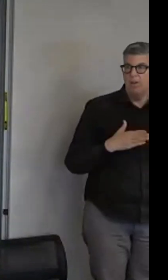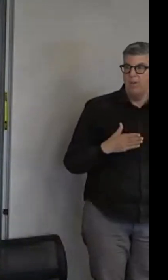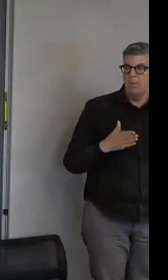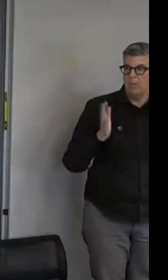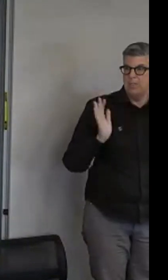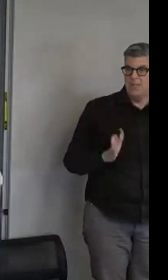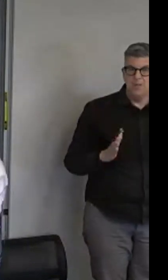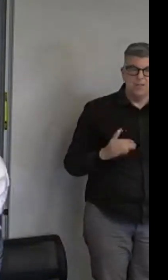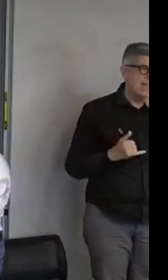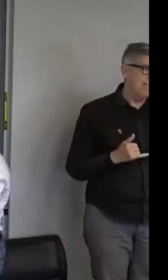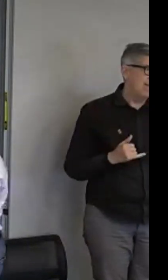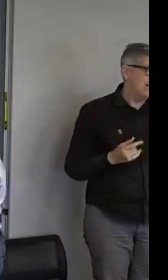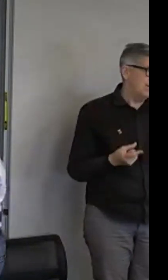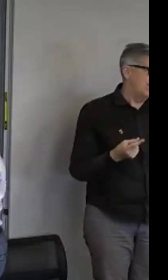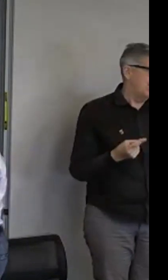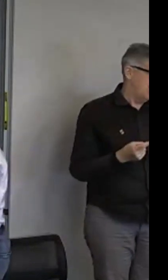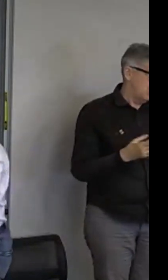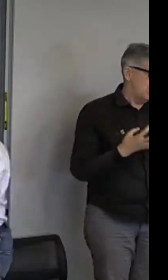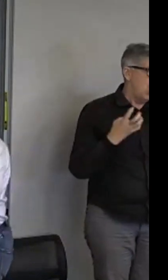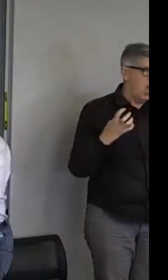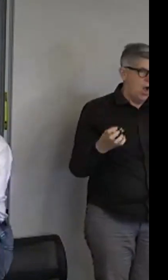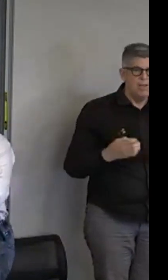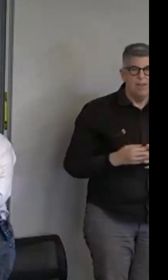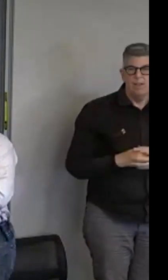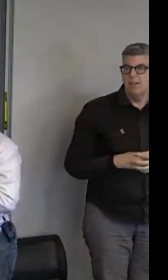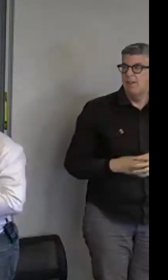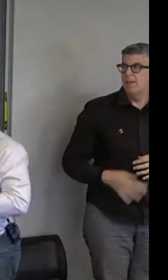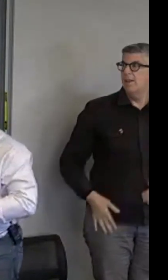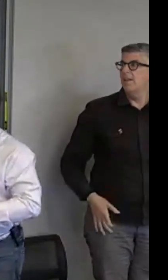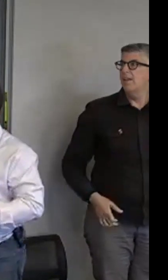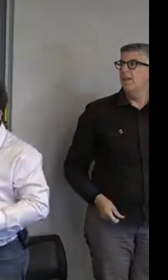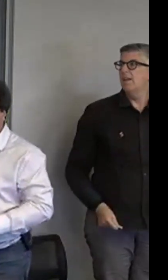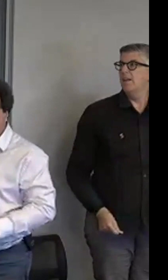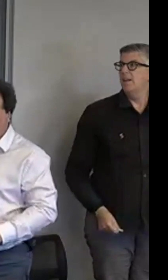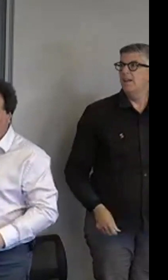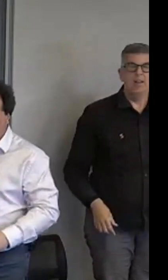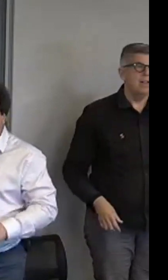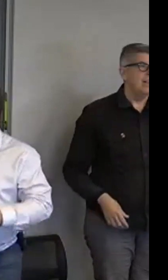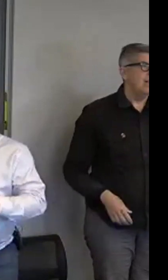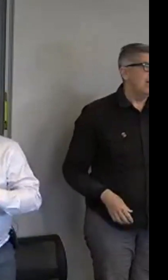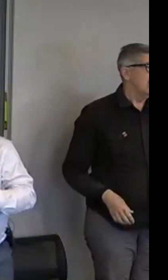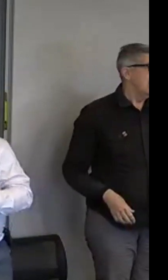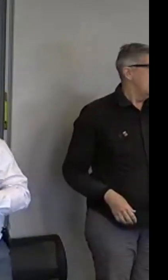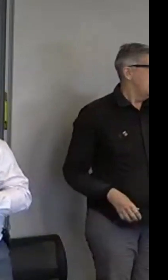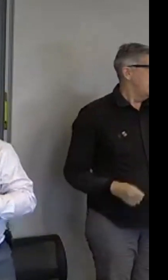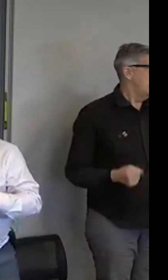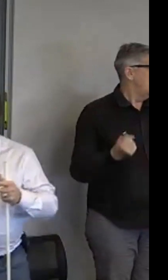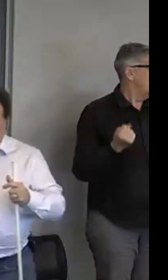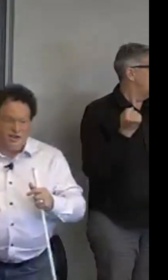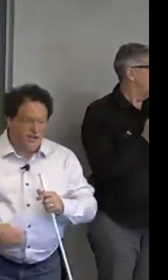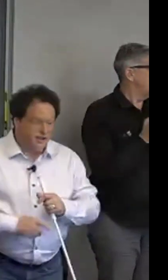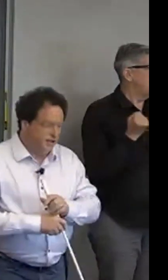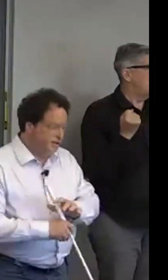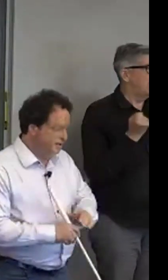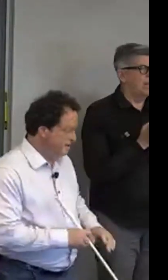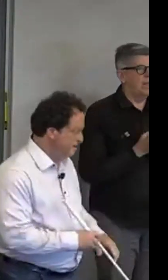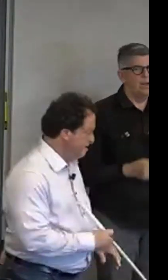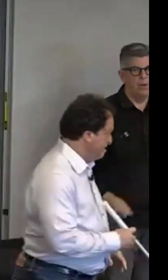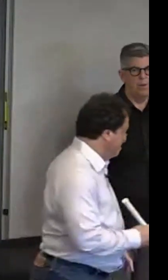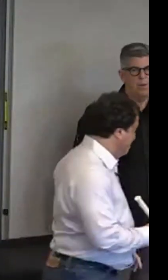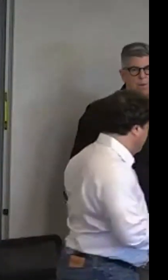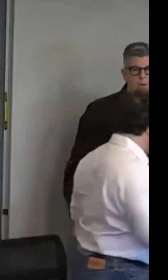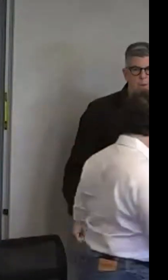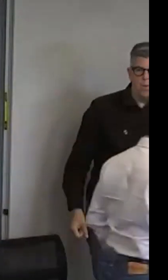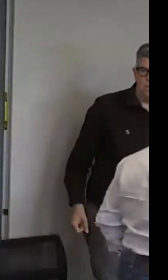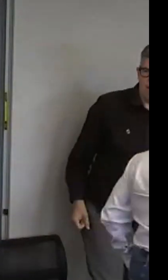today, to you who are the audience. I also have to thank our sponsors, our Waymo, our